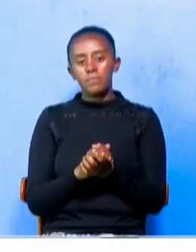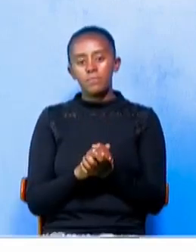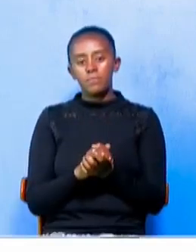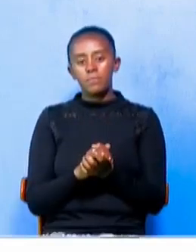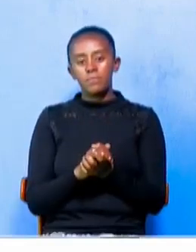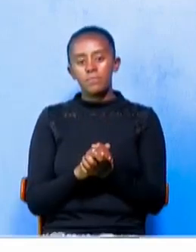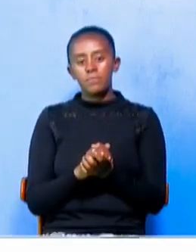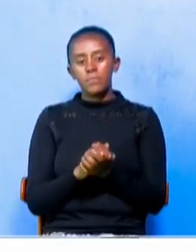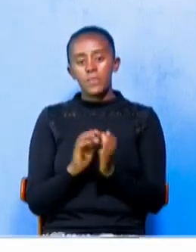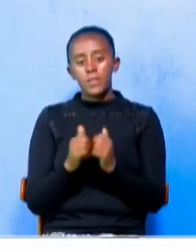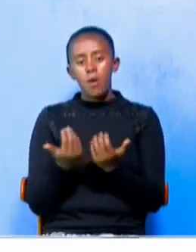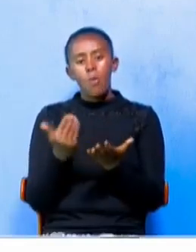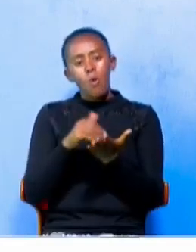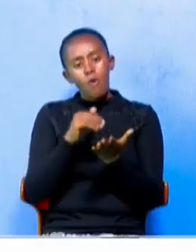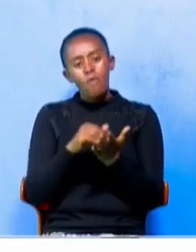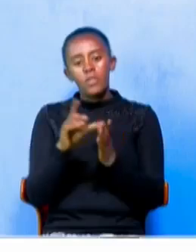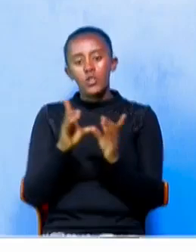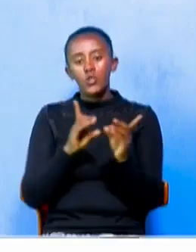do you